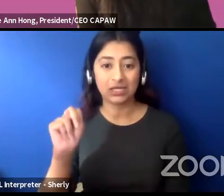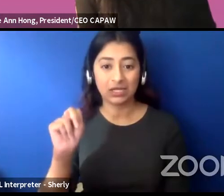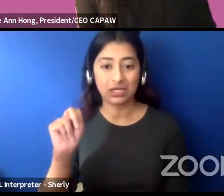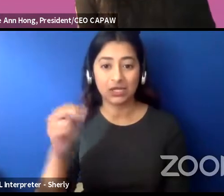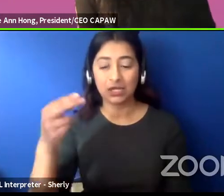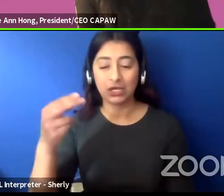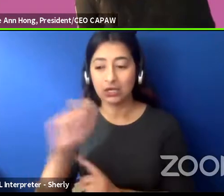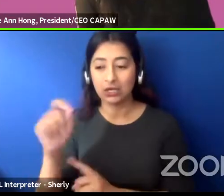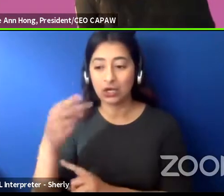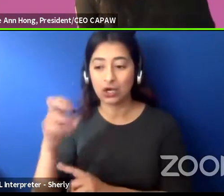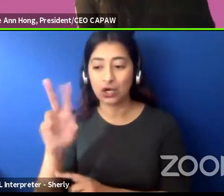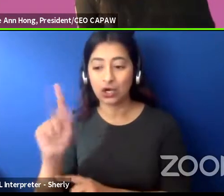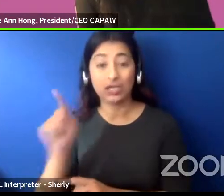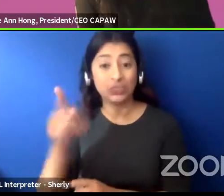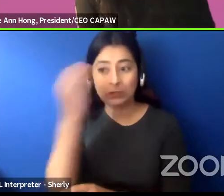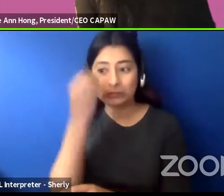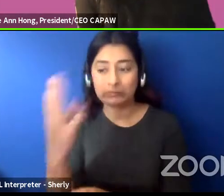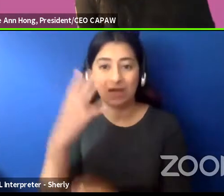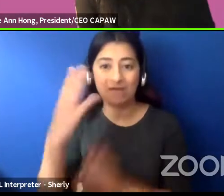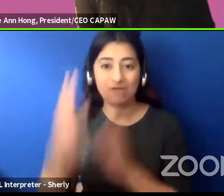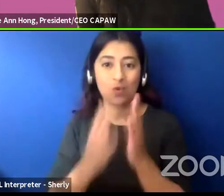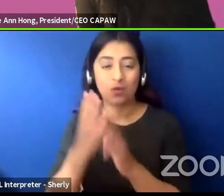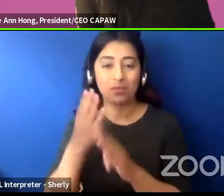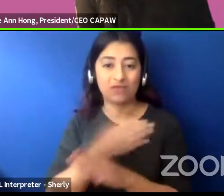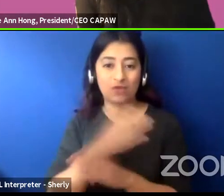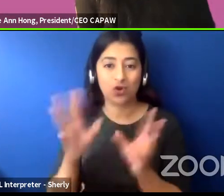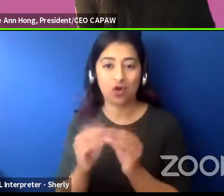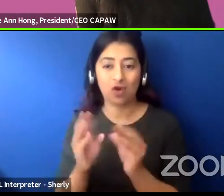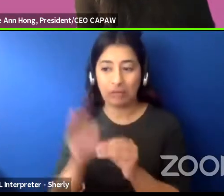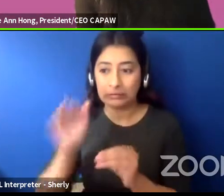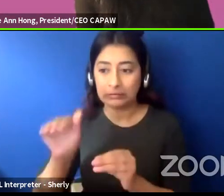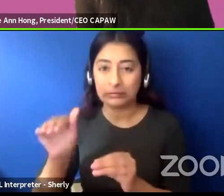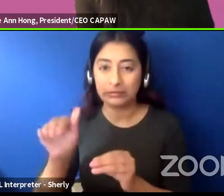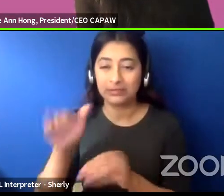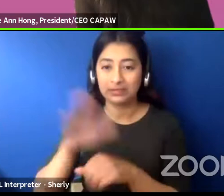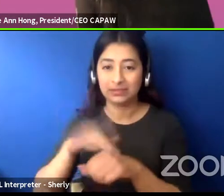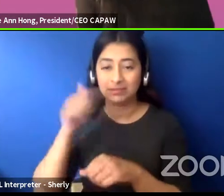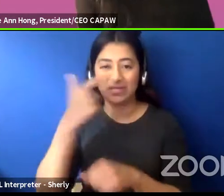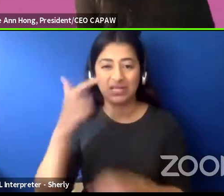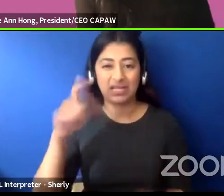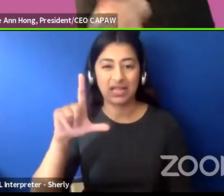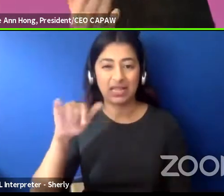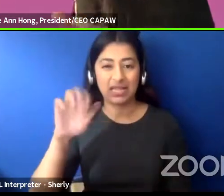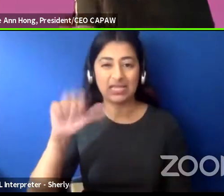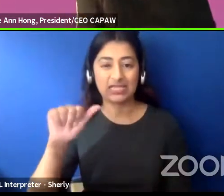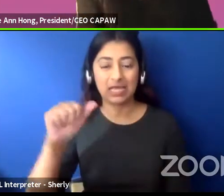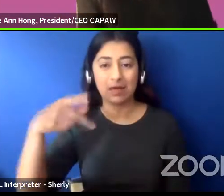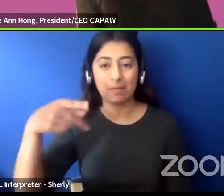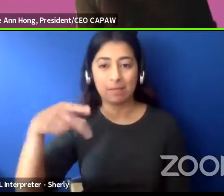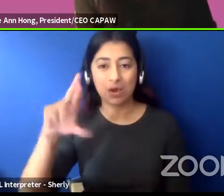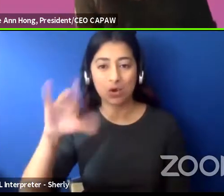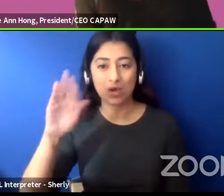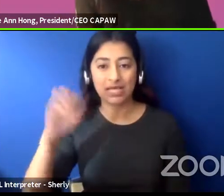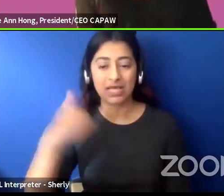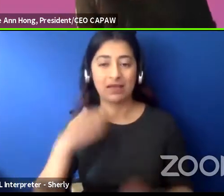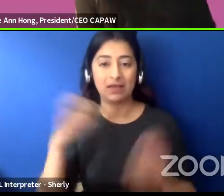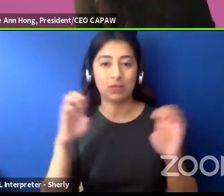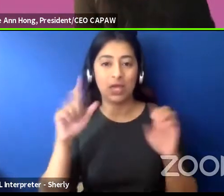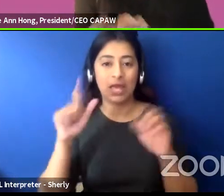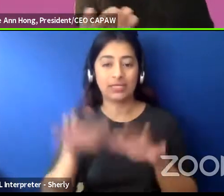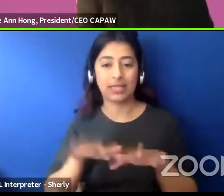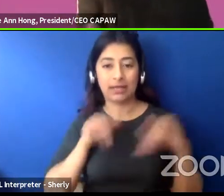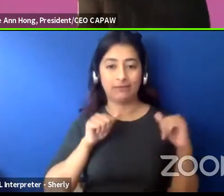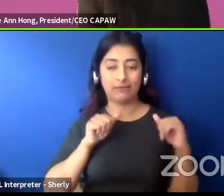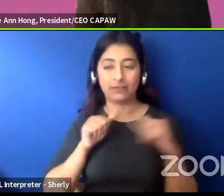notified 4 hours prior to our conference because Lisa Price had an emergency. So thank you so much, Cecilia, for stepping